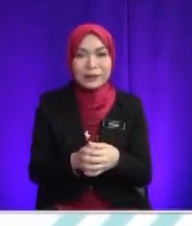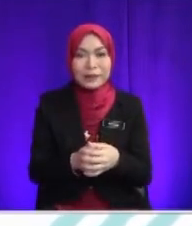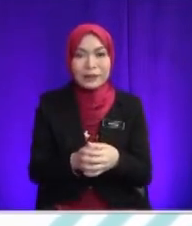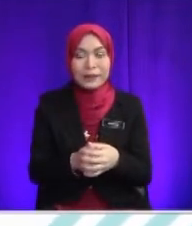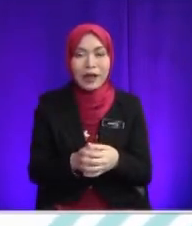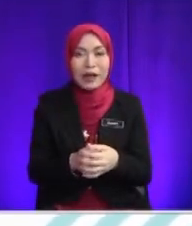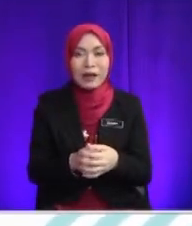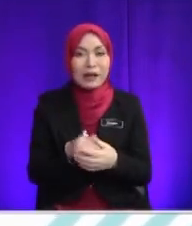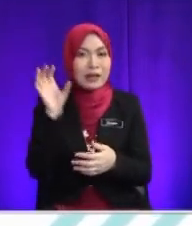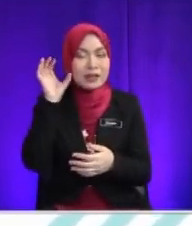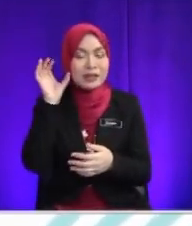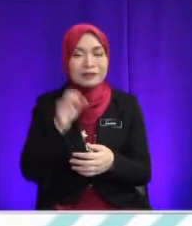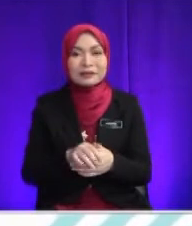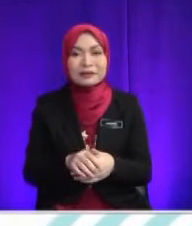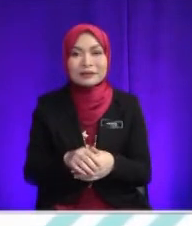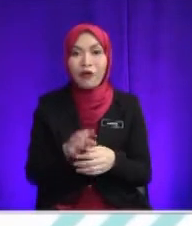4.